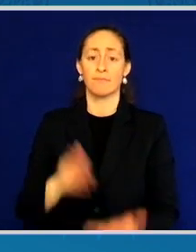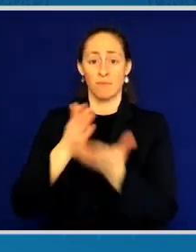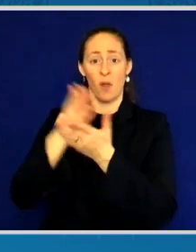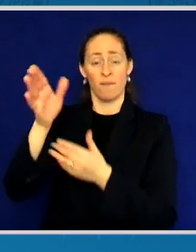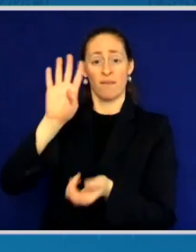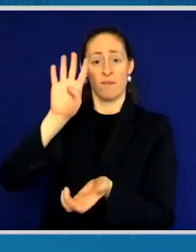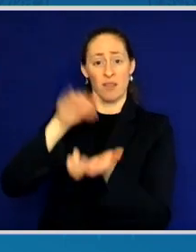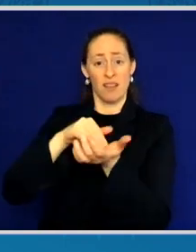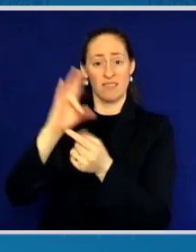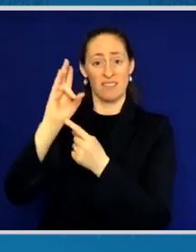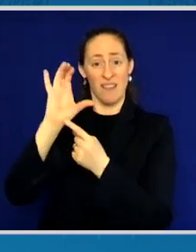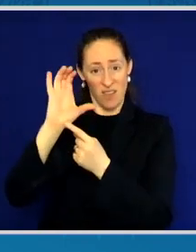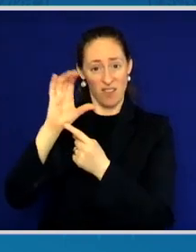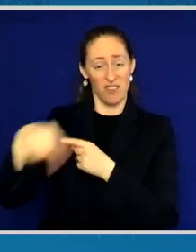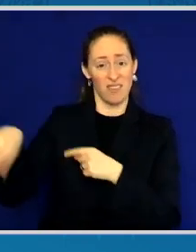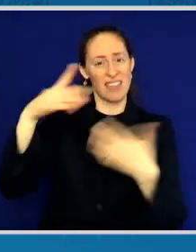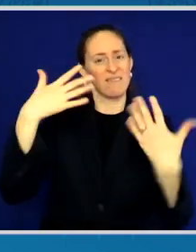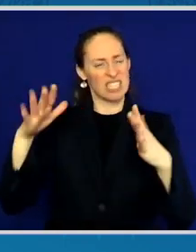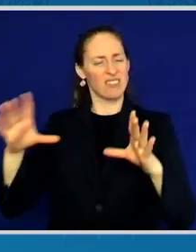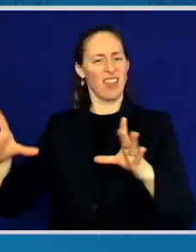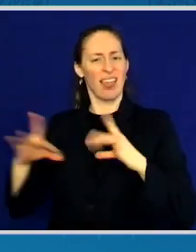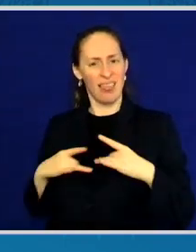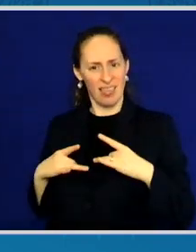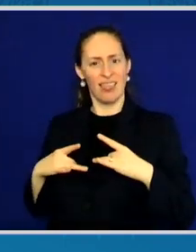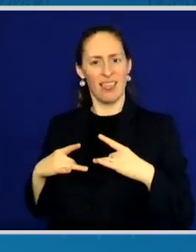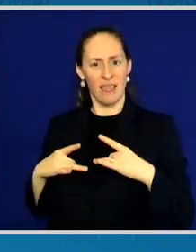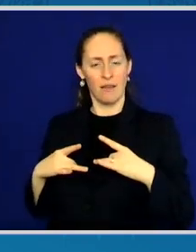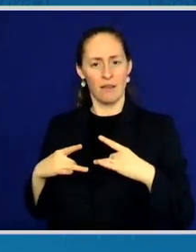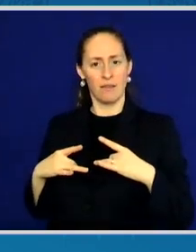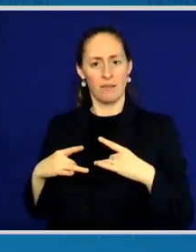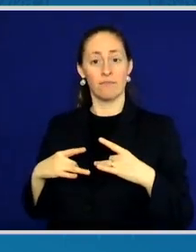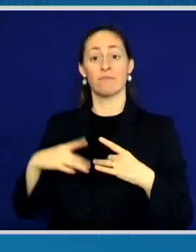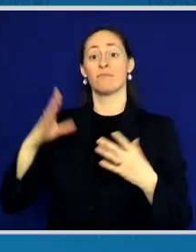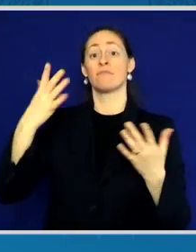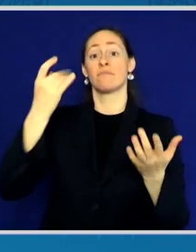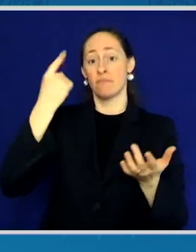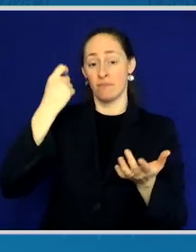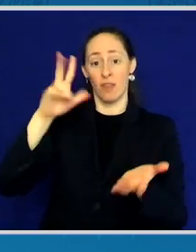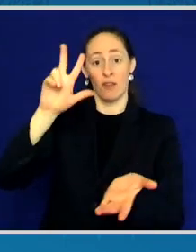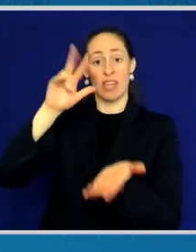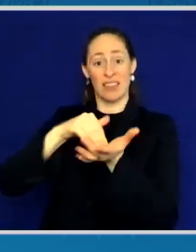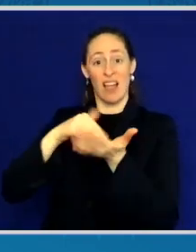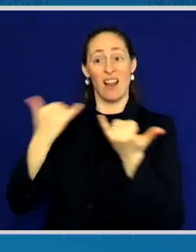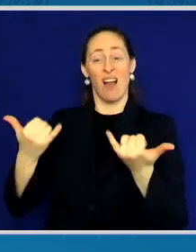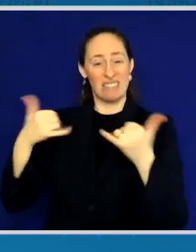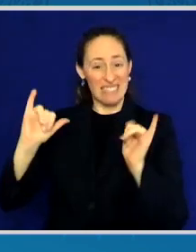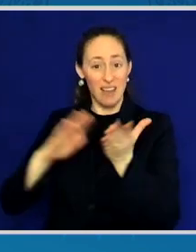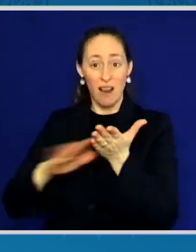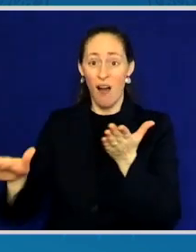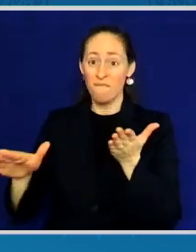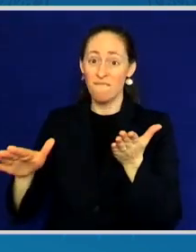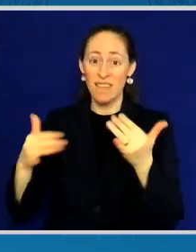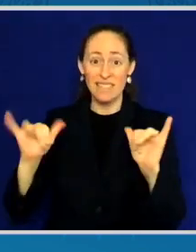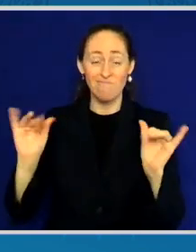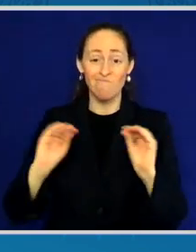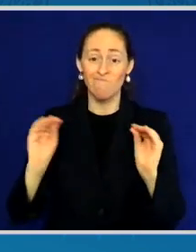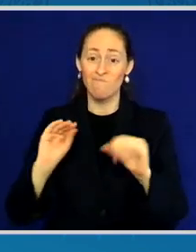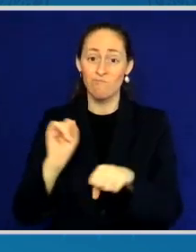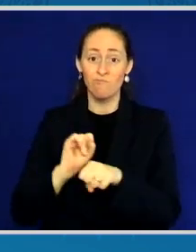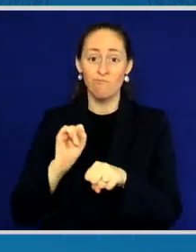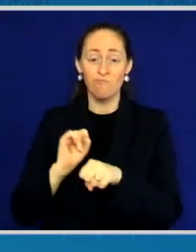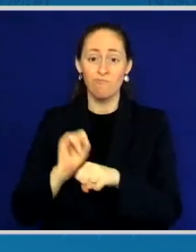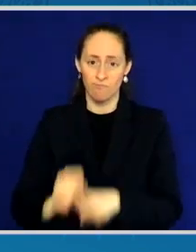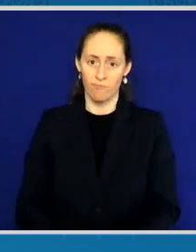States. Over 3,000 laid off, or currently still laid off, ATU members. And then at one time we